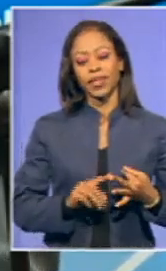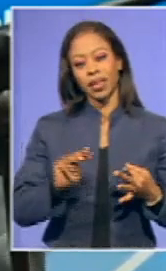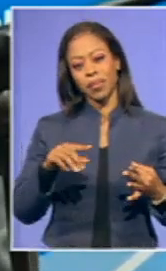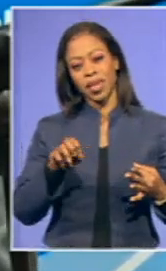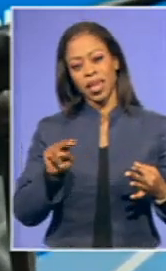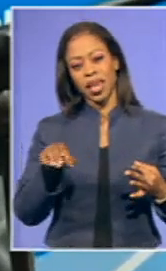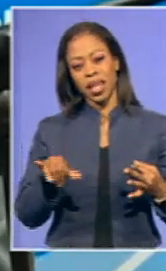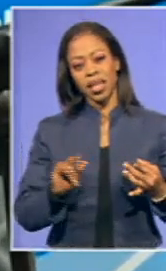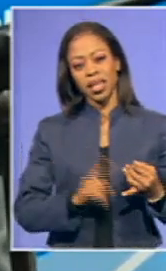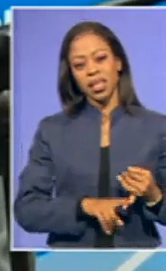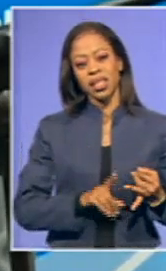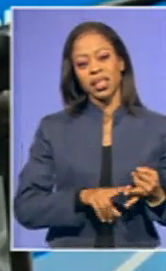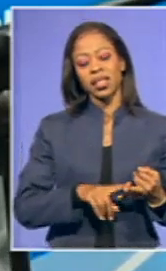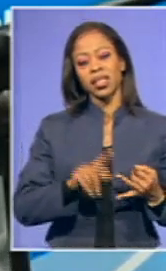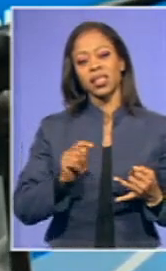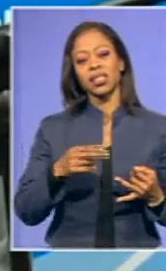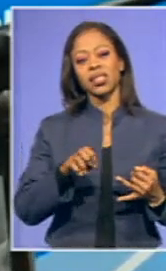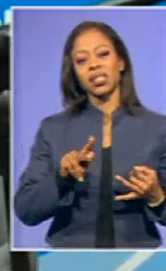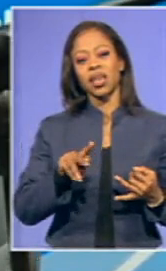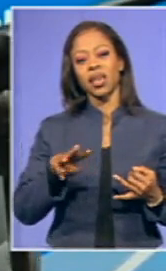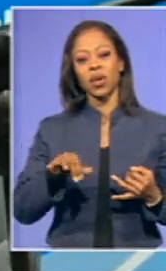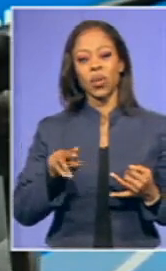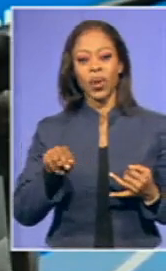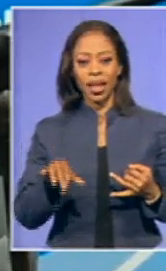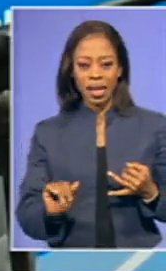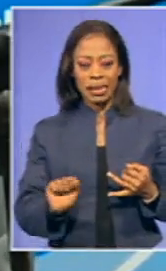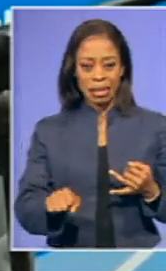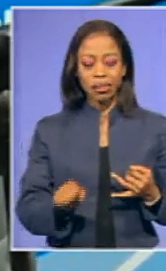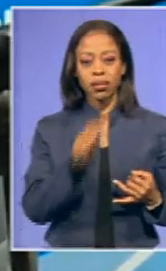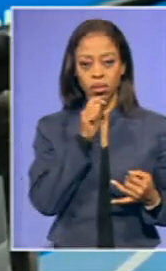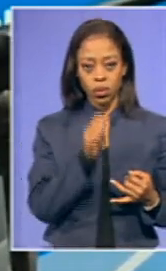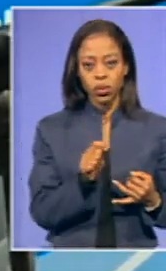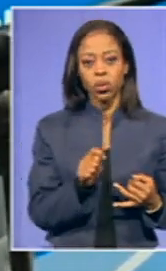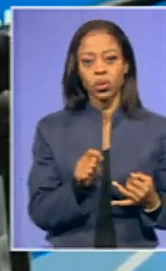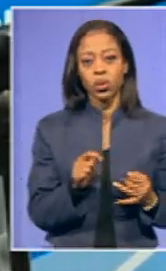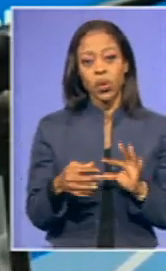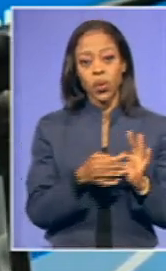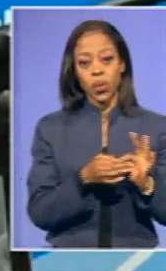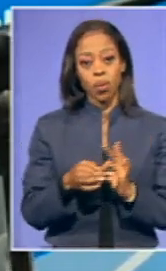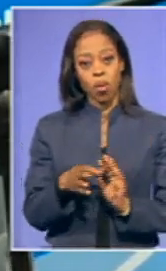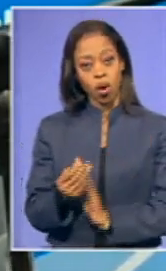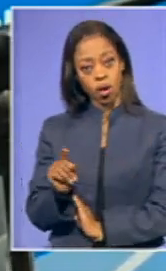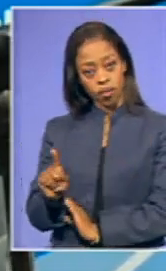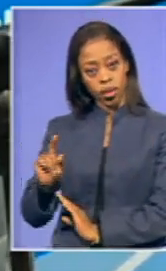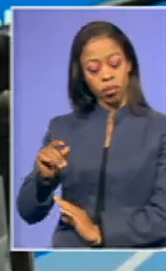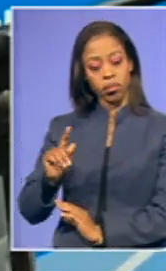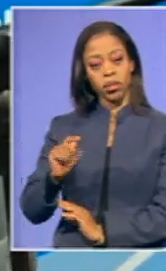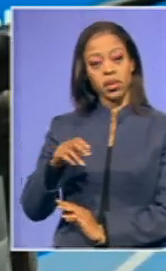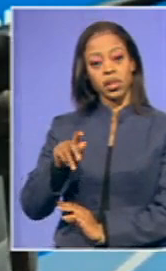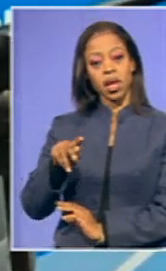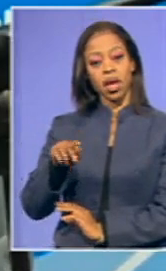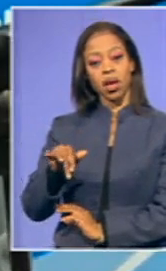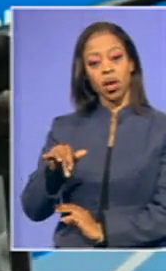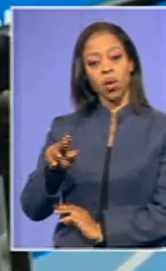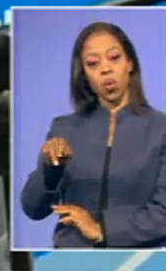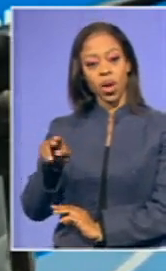eThekwini, and it's true that we have a relationship with eThekwini, and it's true that